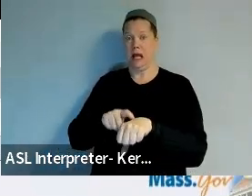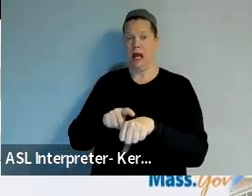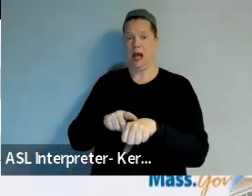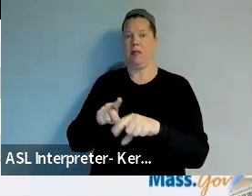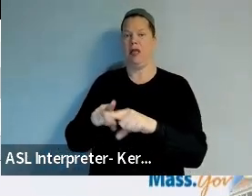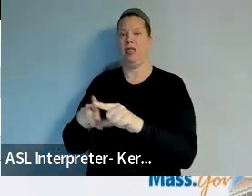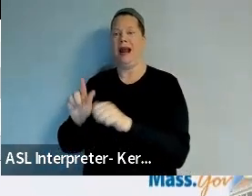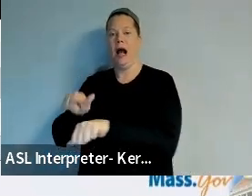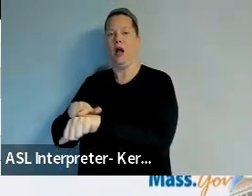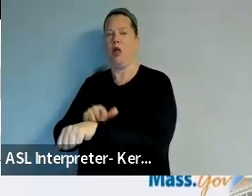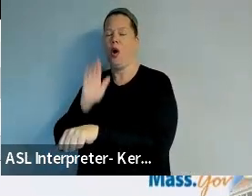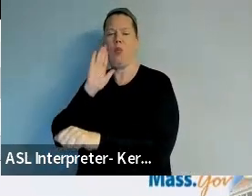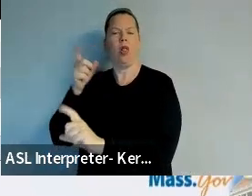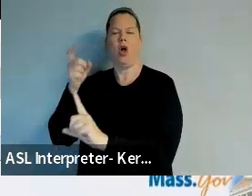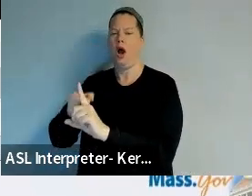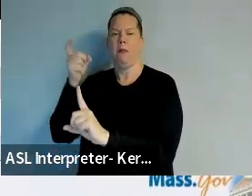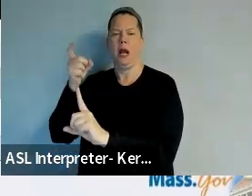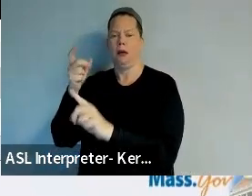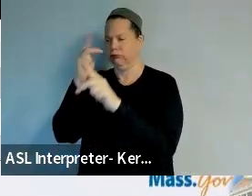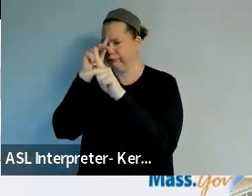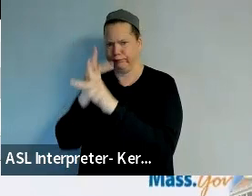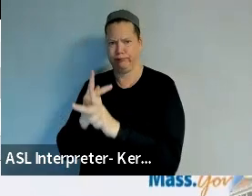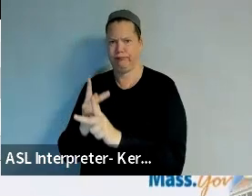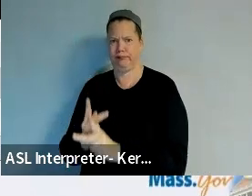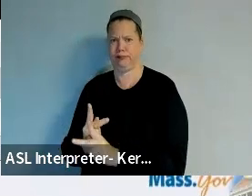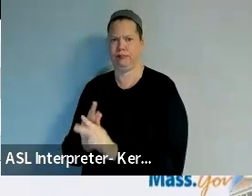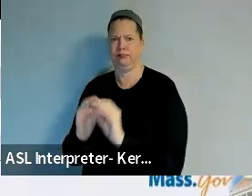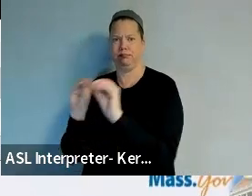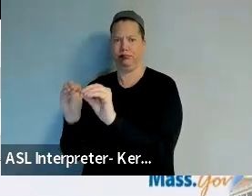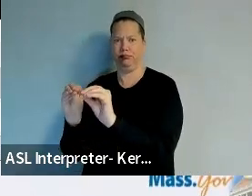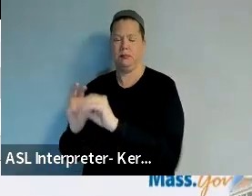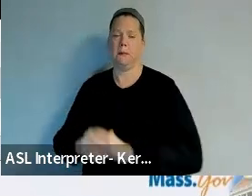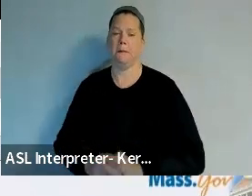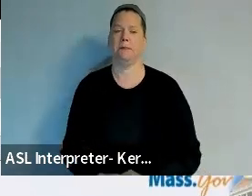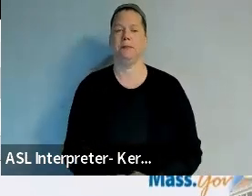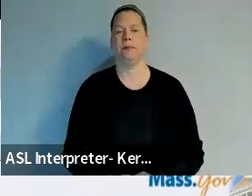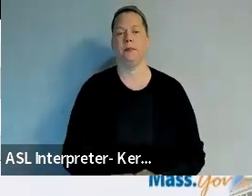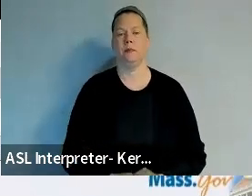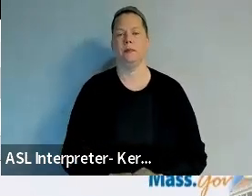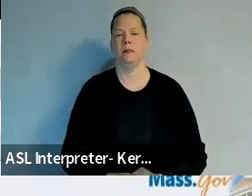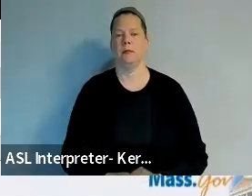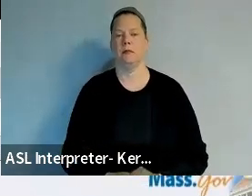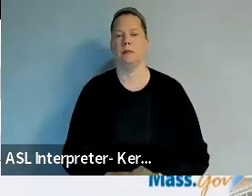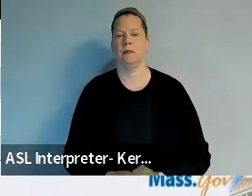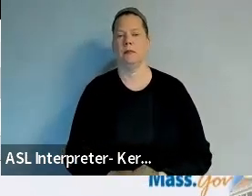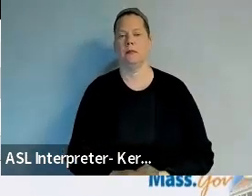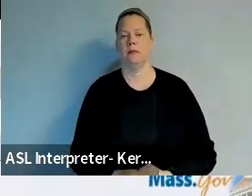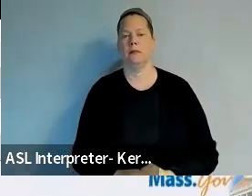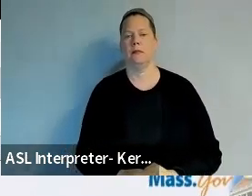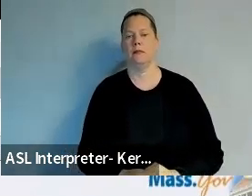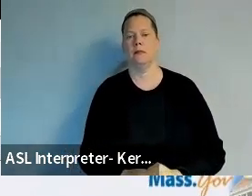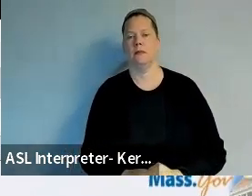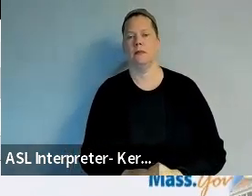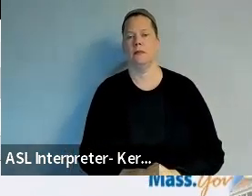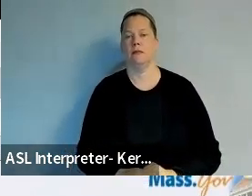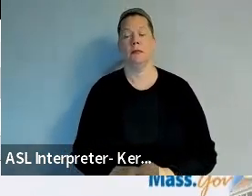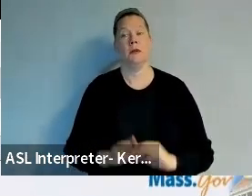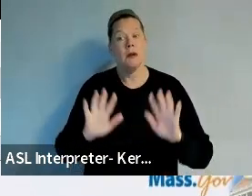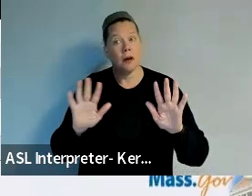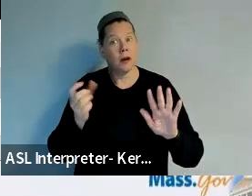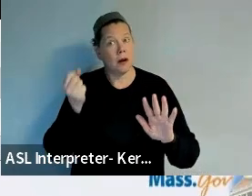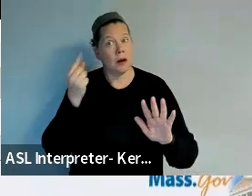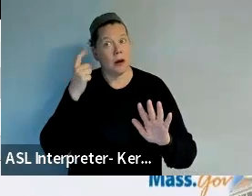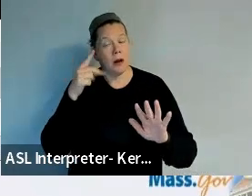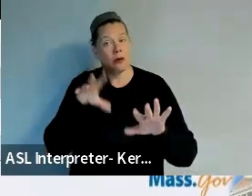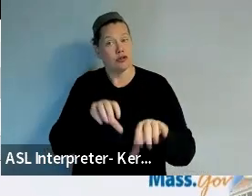restraint and the time of restraint removal fields. This time cannot be greater than 2 hours.